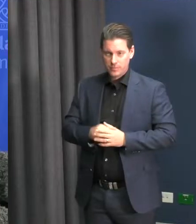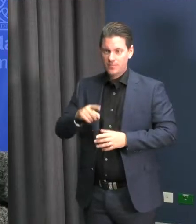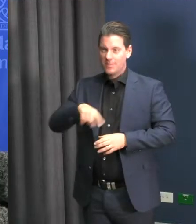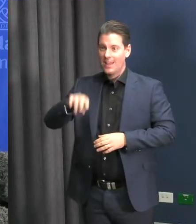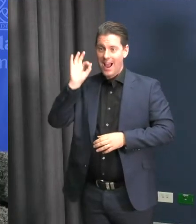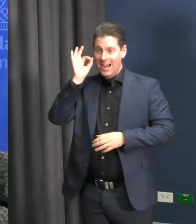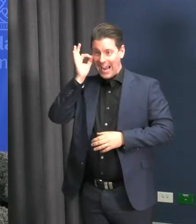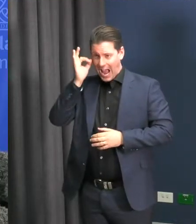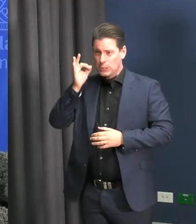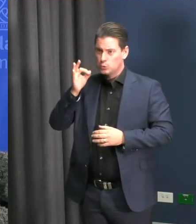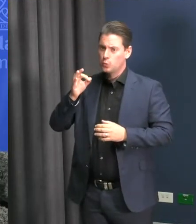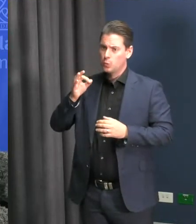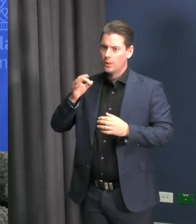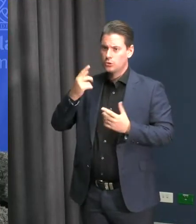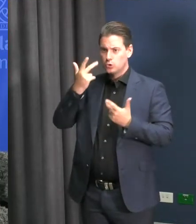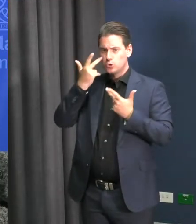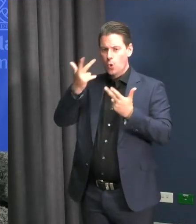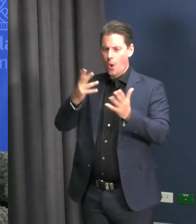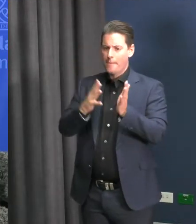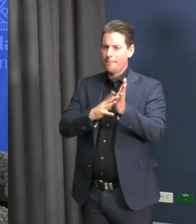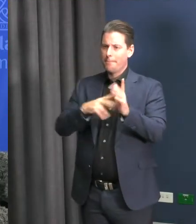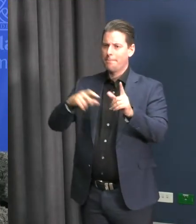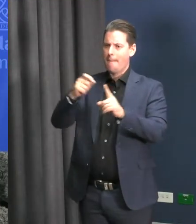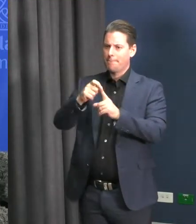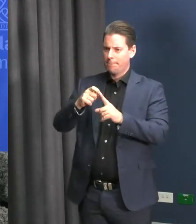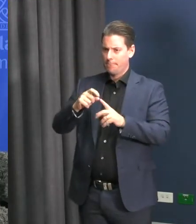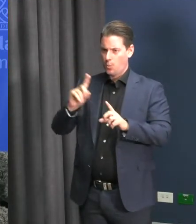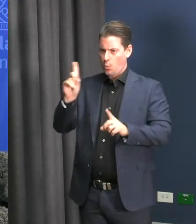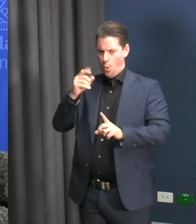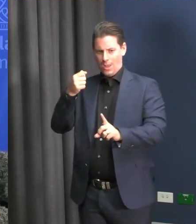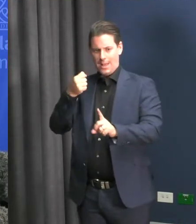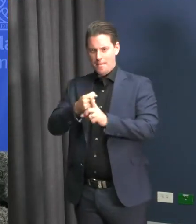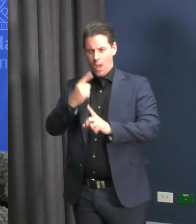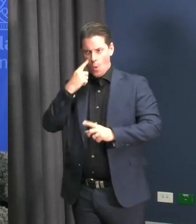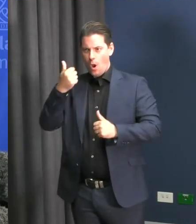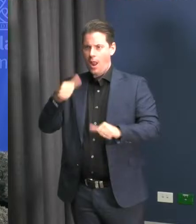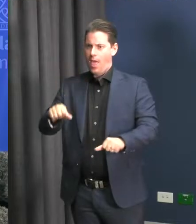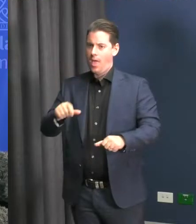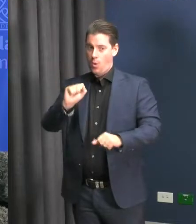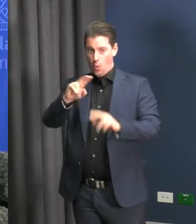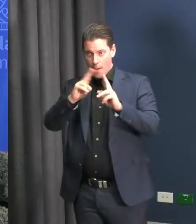work to show Queenslanders those impact zones and what it means to you.